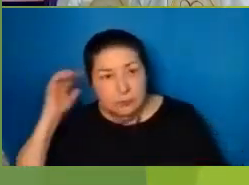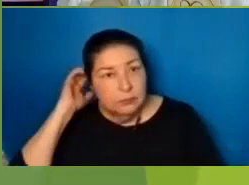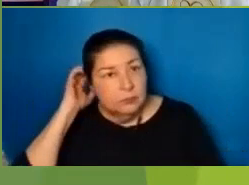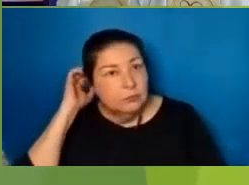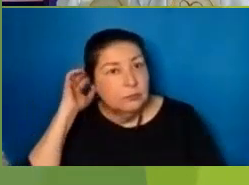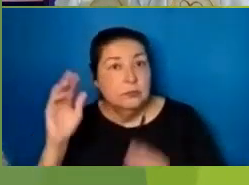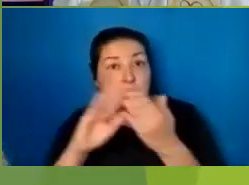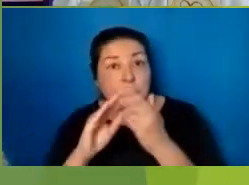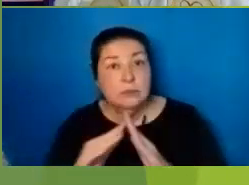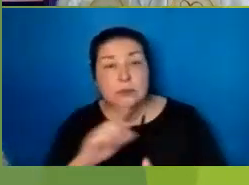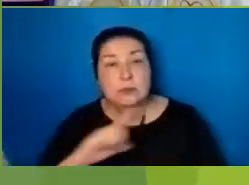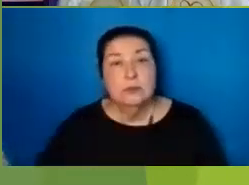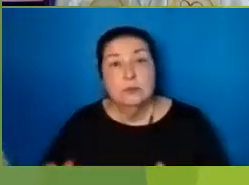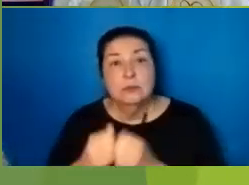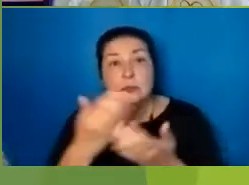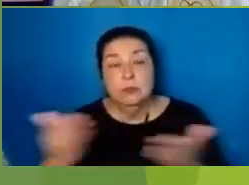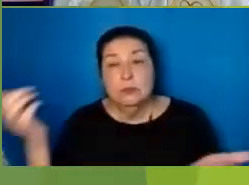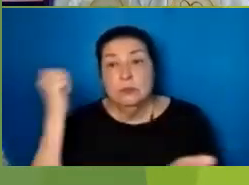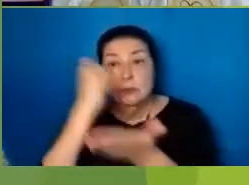The Peace Of The Lord Be With You